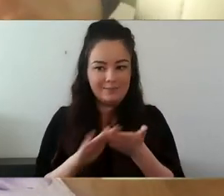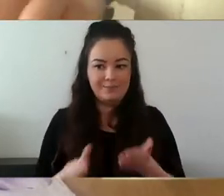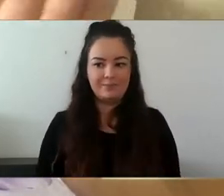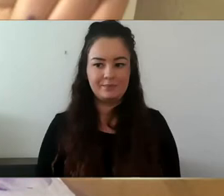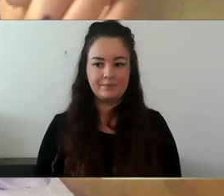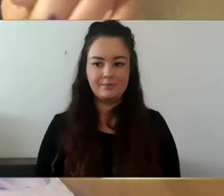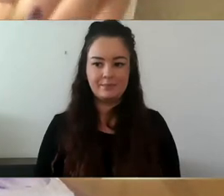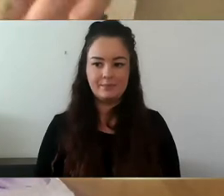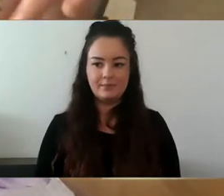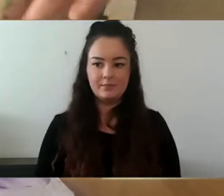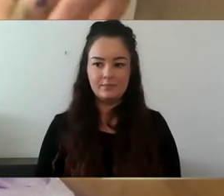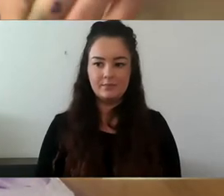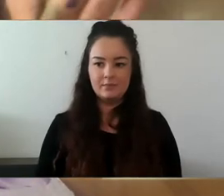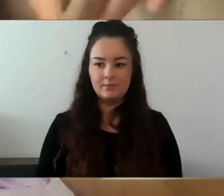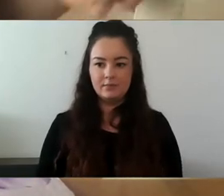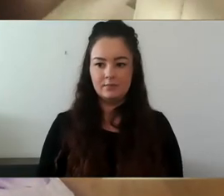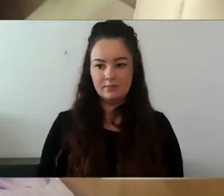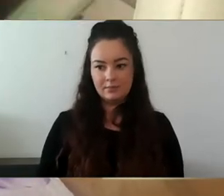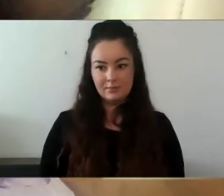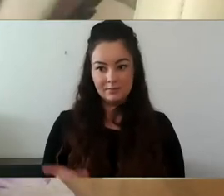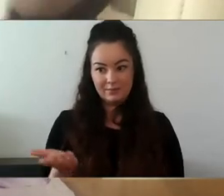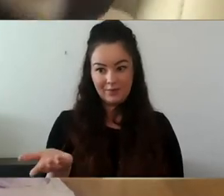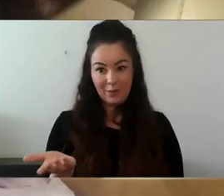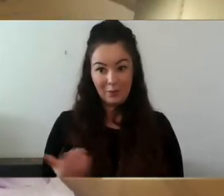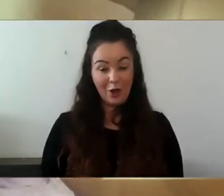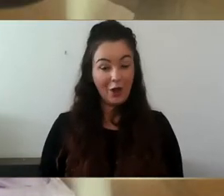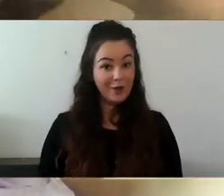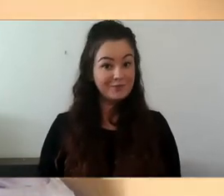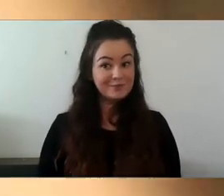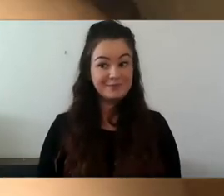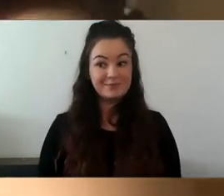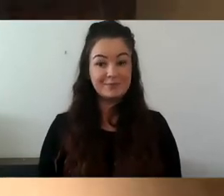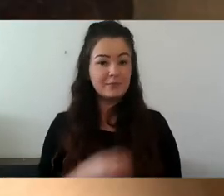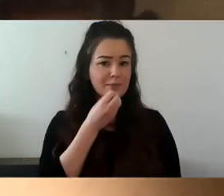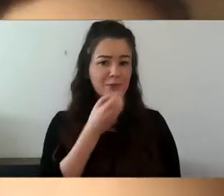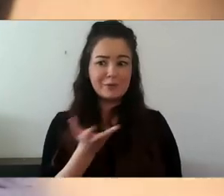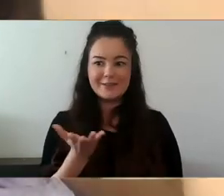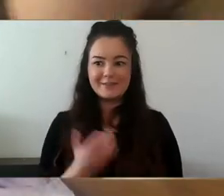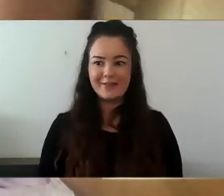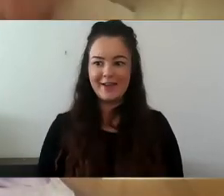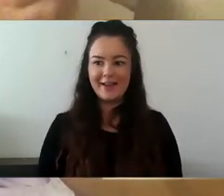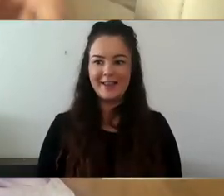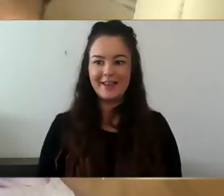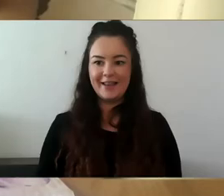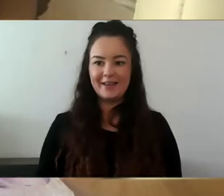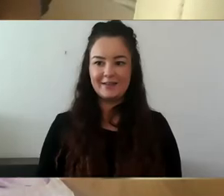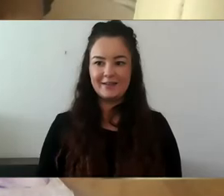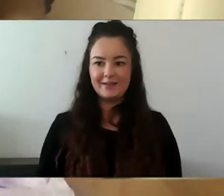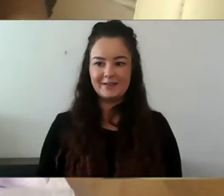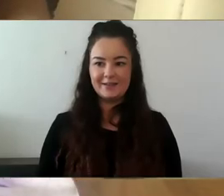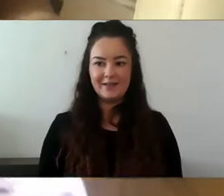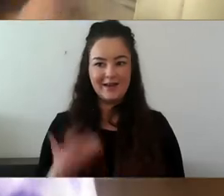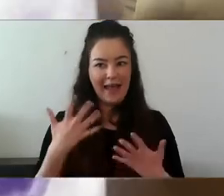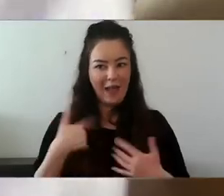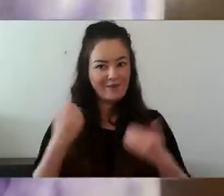dries to do this. And there we go. Beautiful. So I've now got